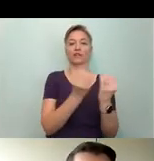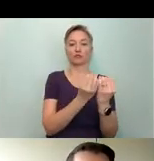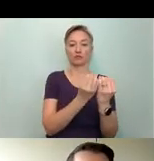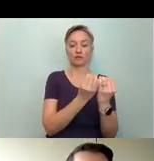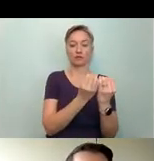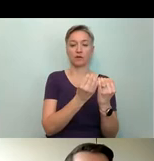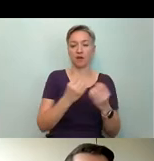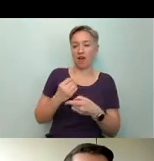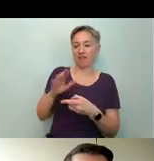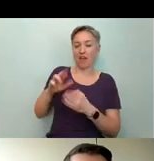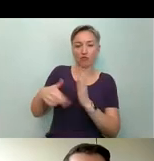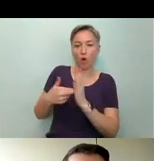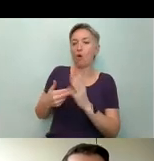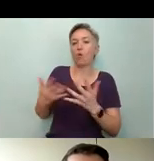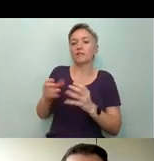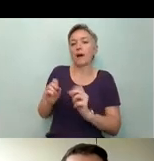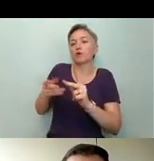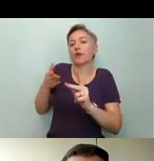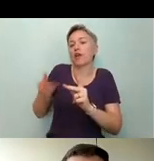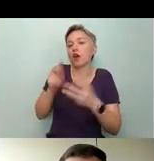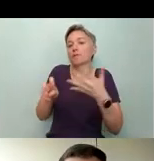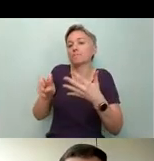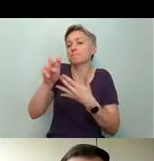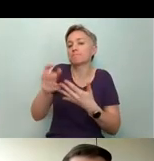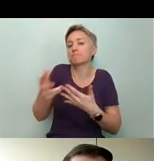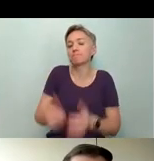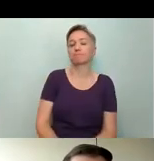roles are long-term over the course of their career.